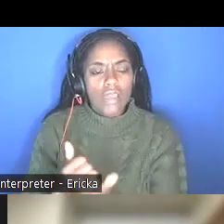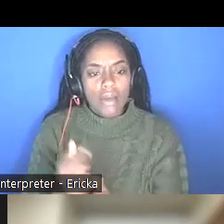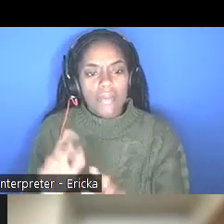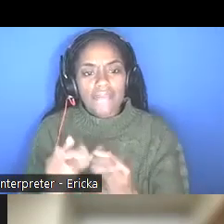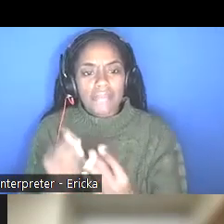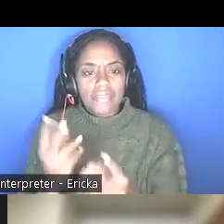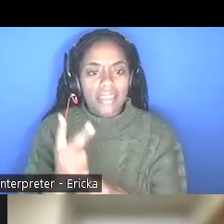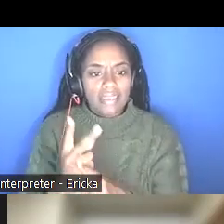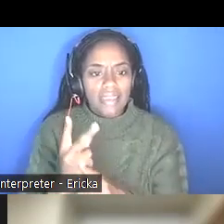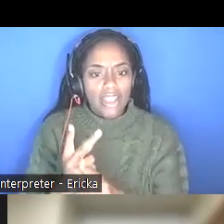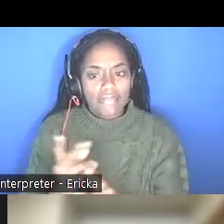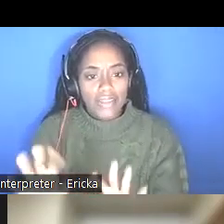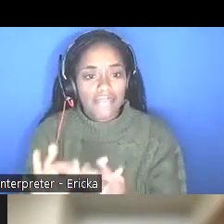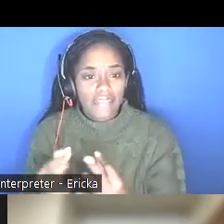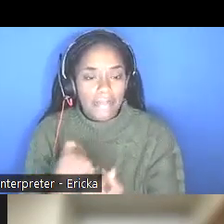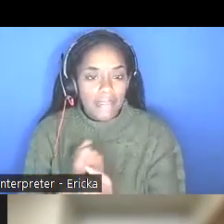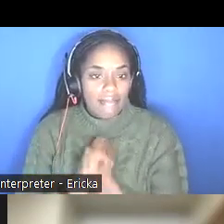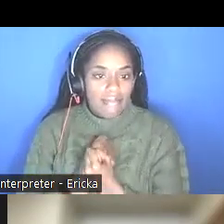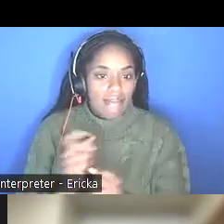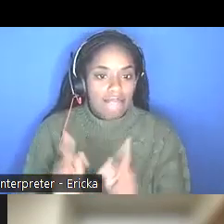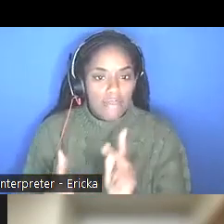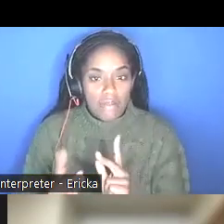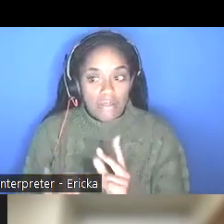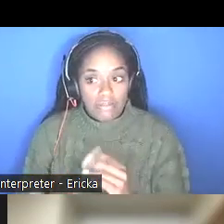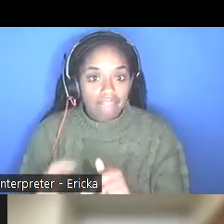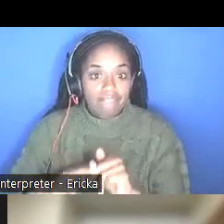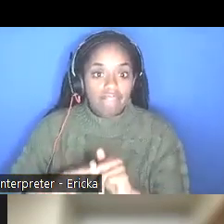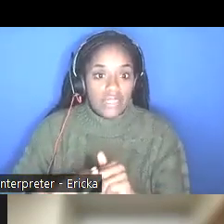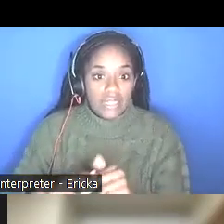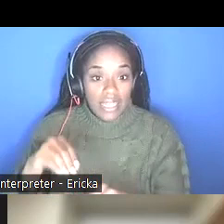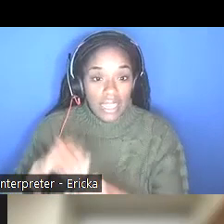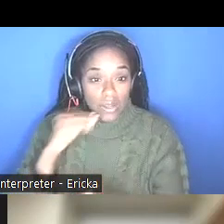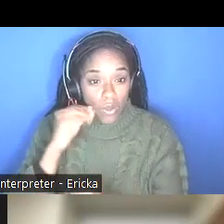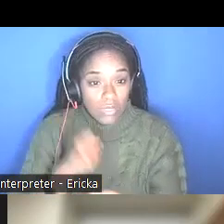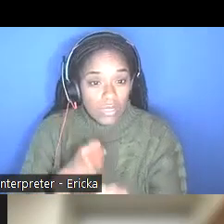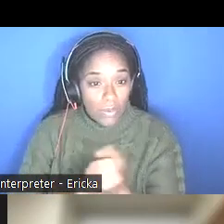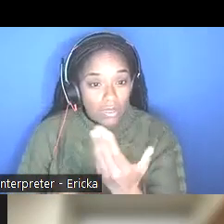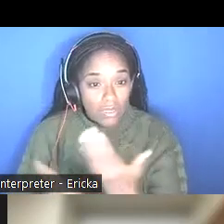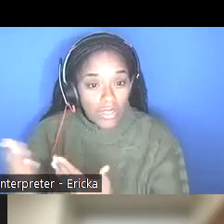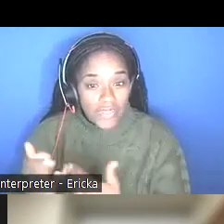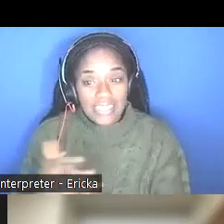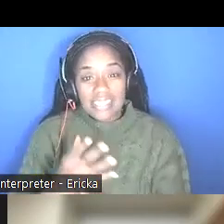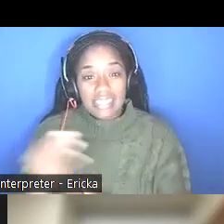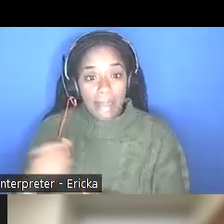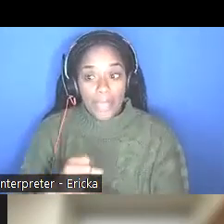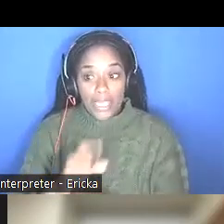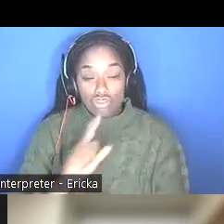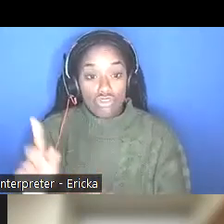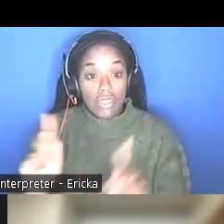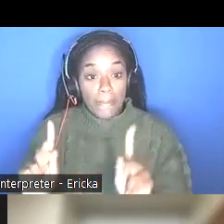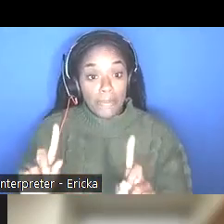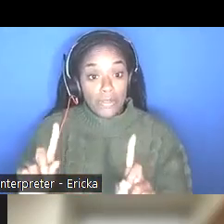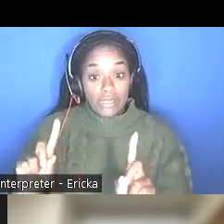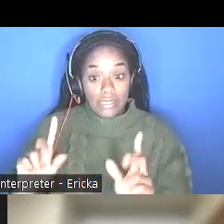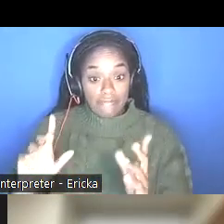ones, increase in-home support services for caregivers, in addition to making sure that people's answers